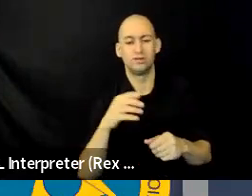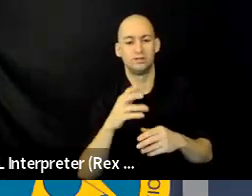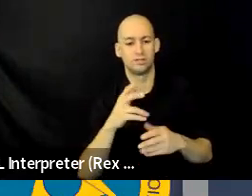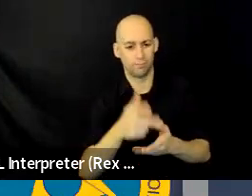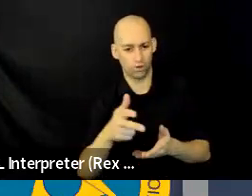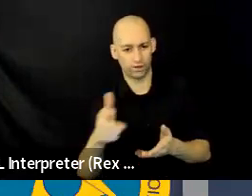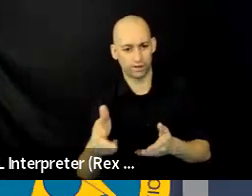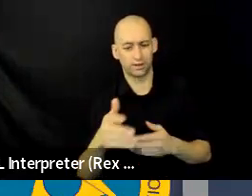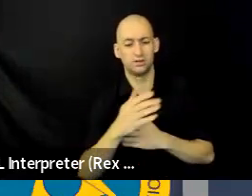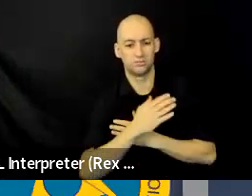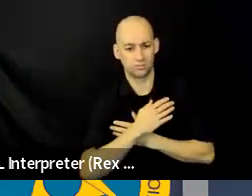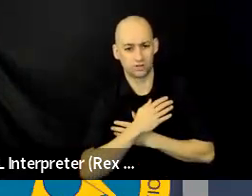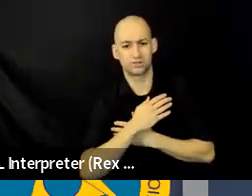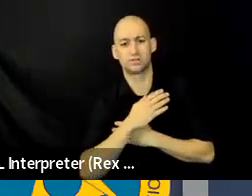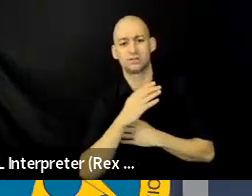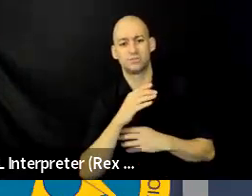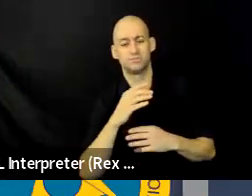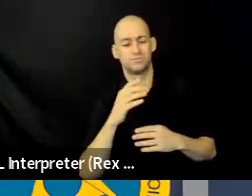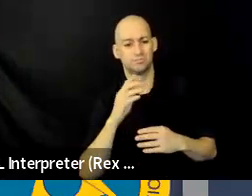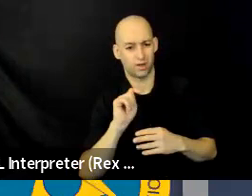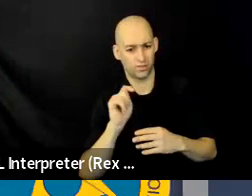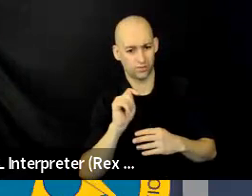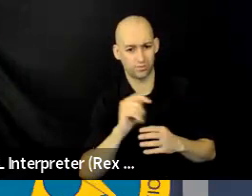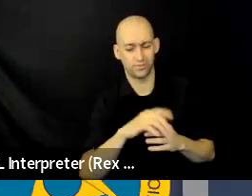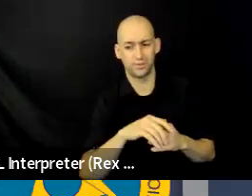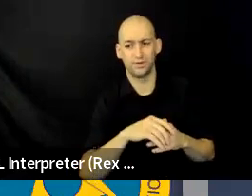area to park a truck and rest. To the south,